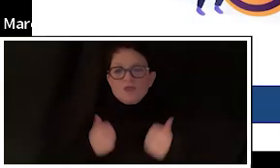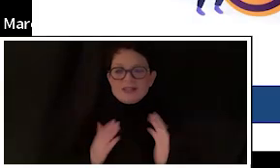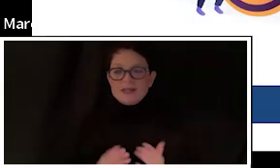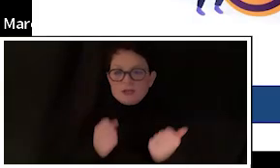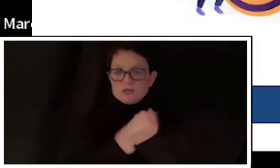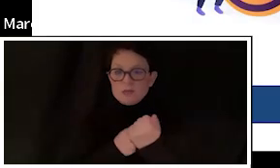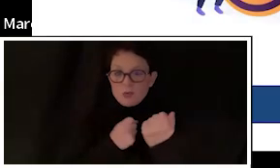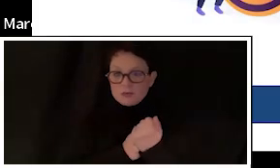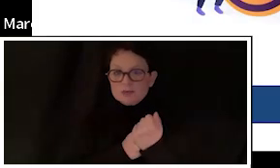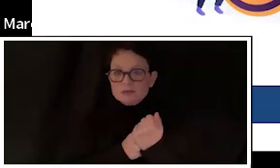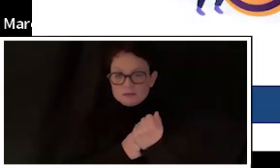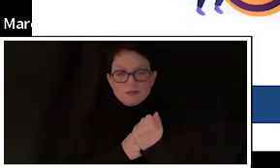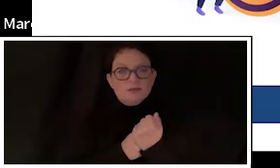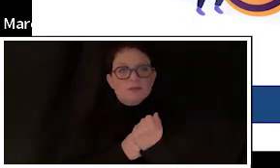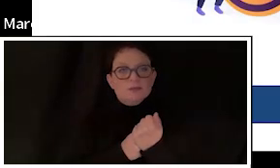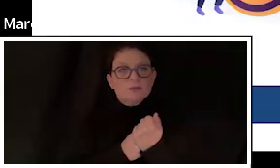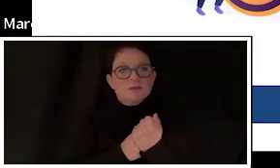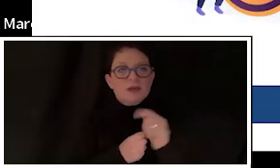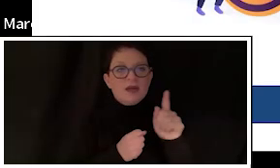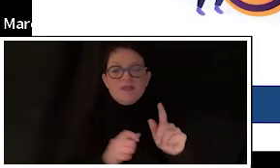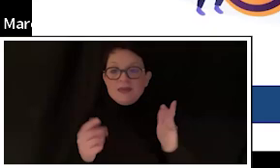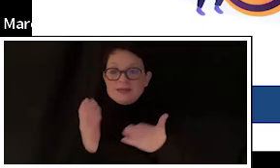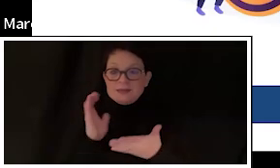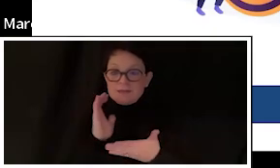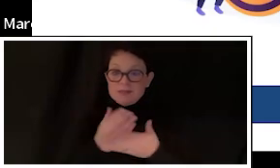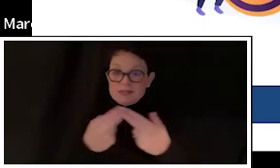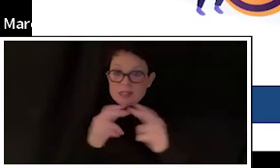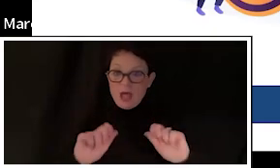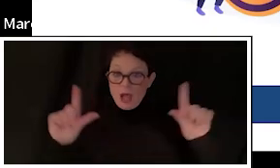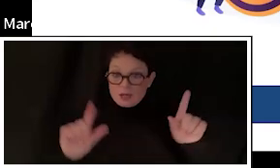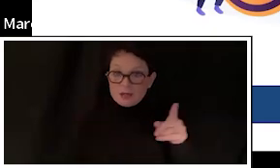Residential supports. So on this slide,